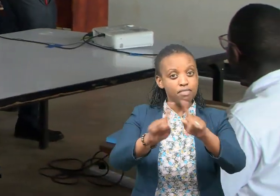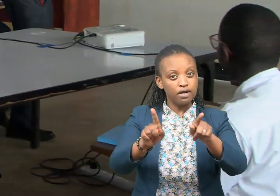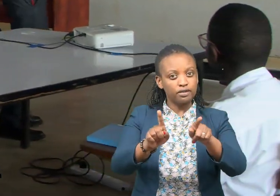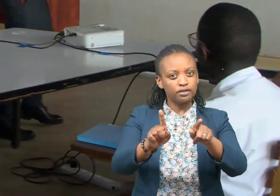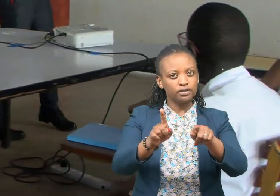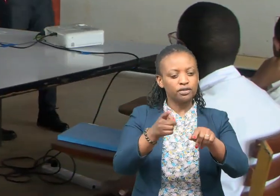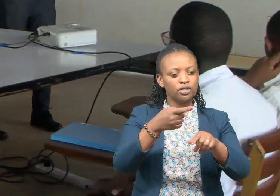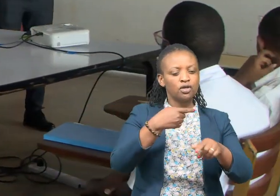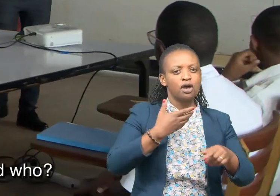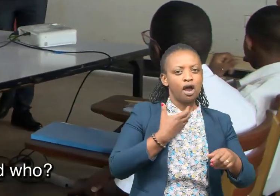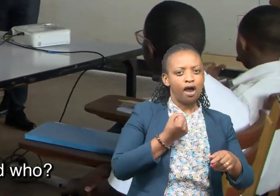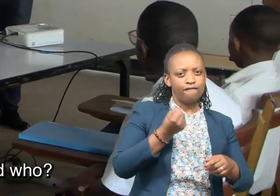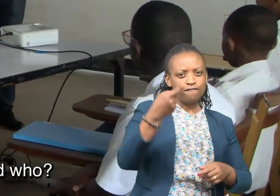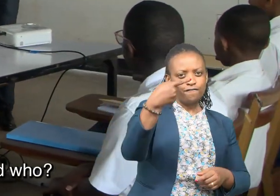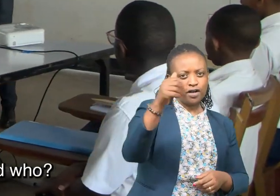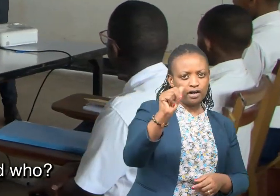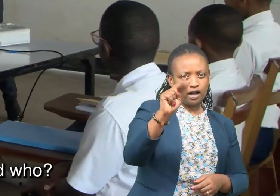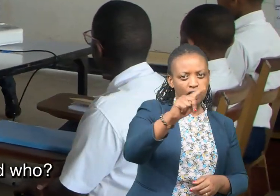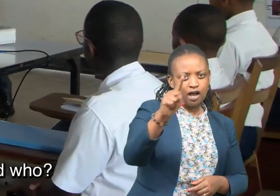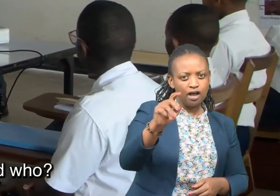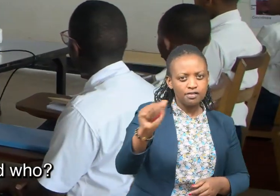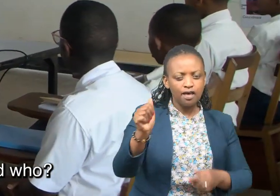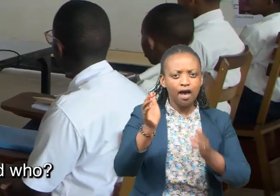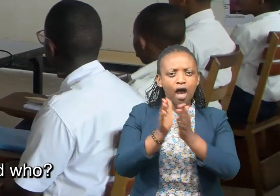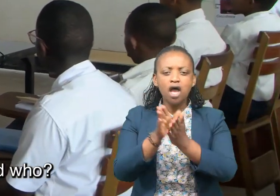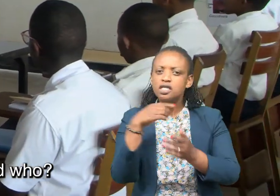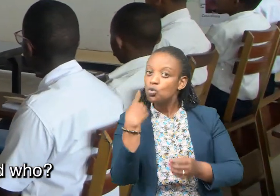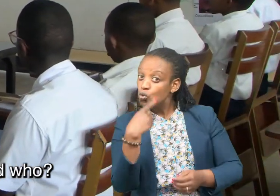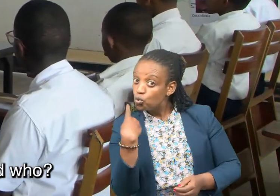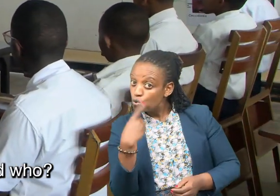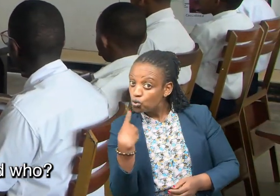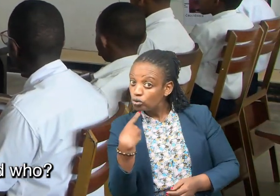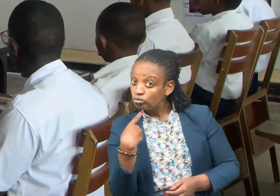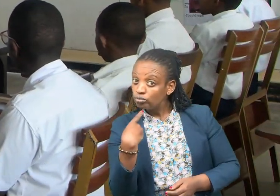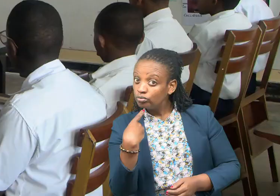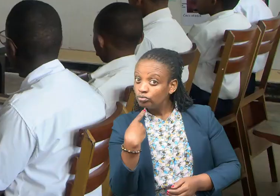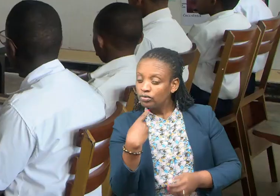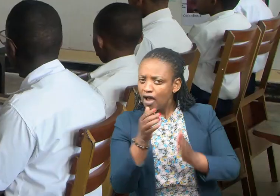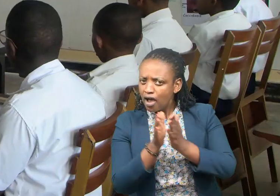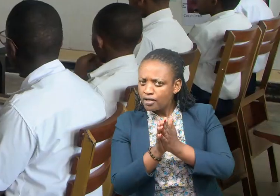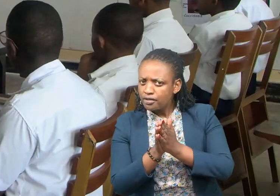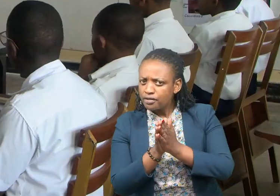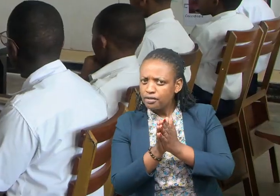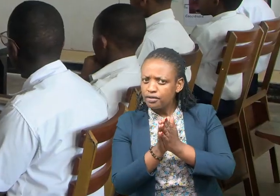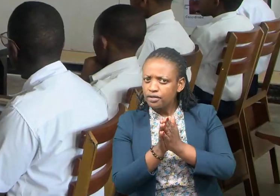Sharing equally. But we had Ganza and who?